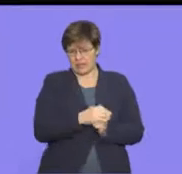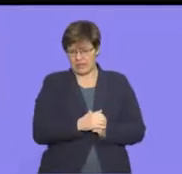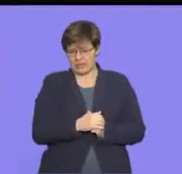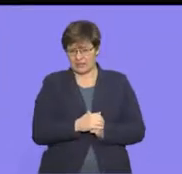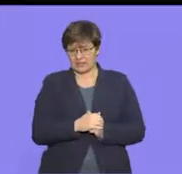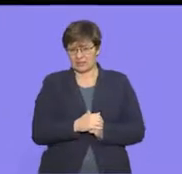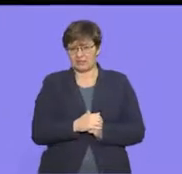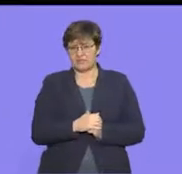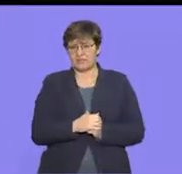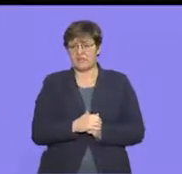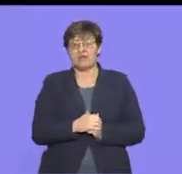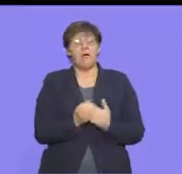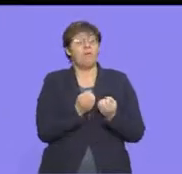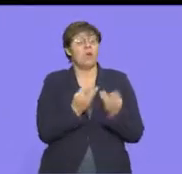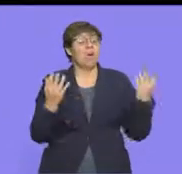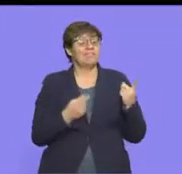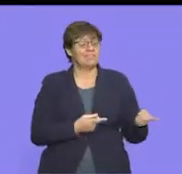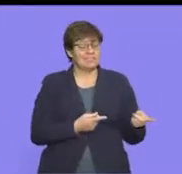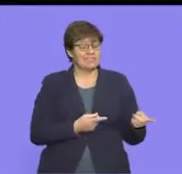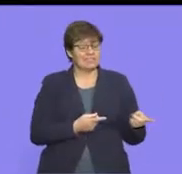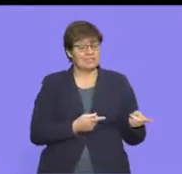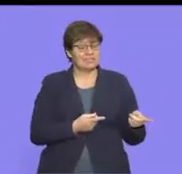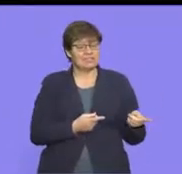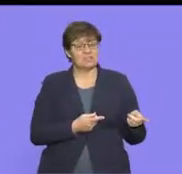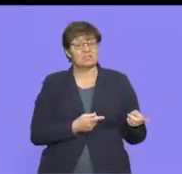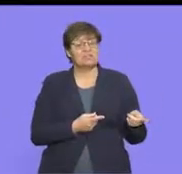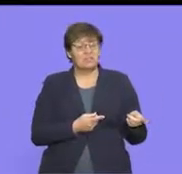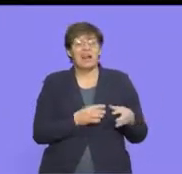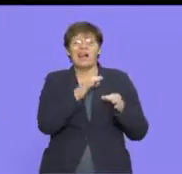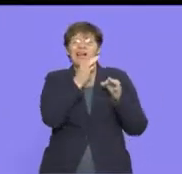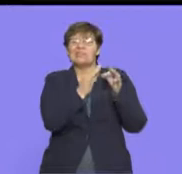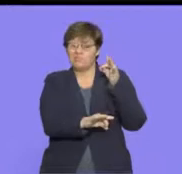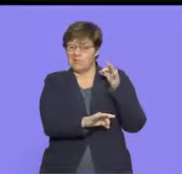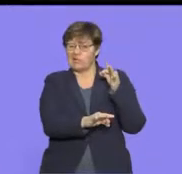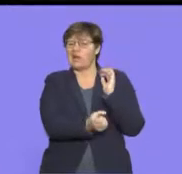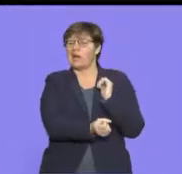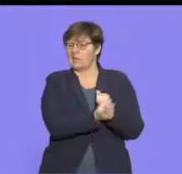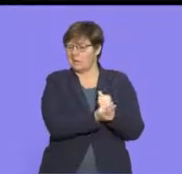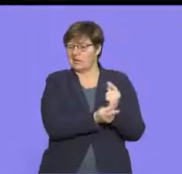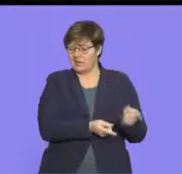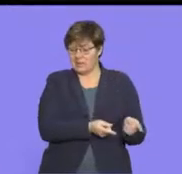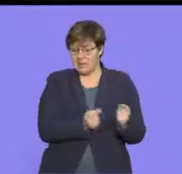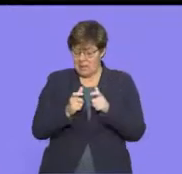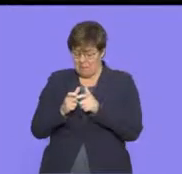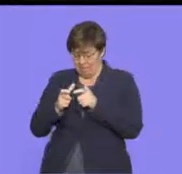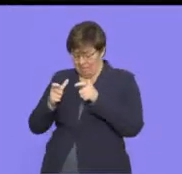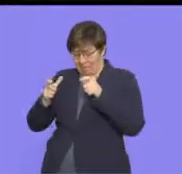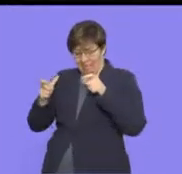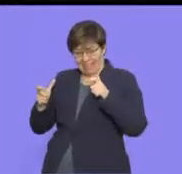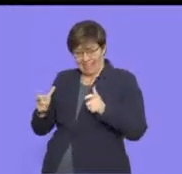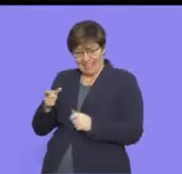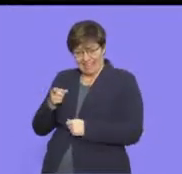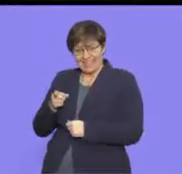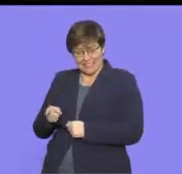means very simply is that a lot of their things are going to be very simple. But the larger